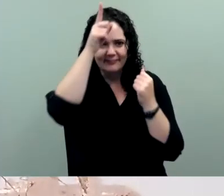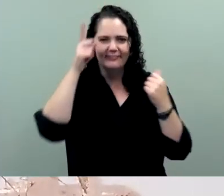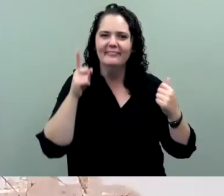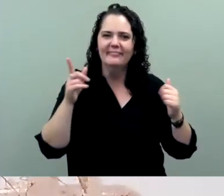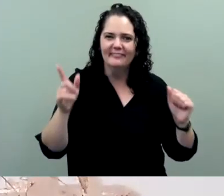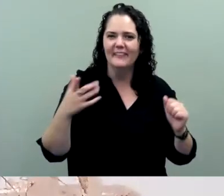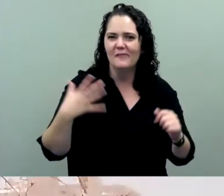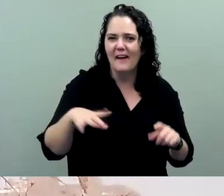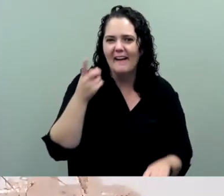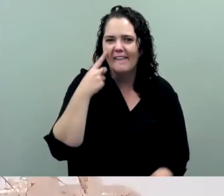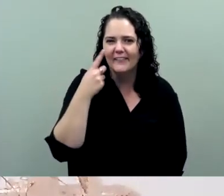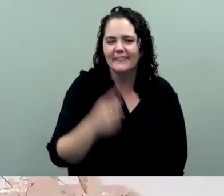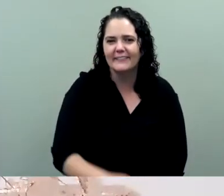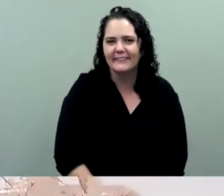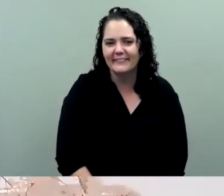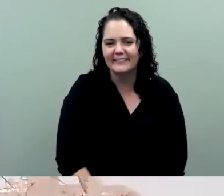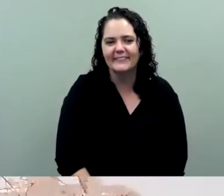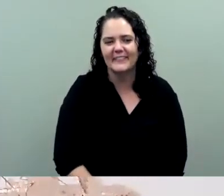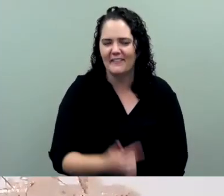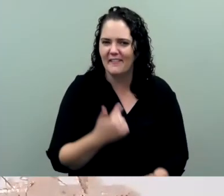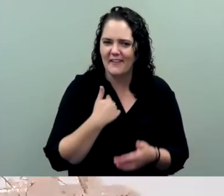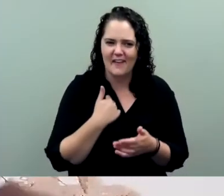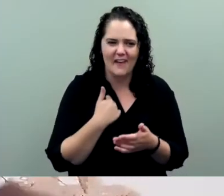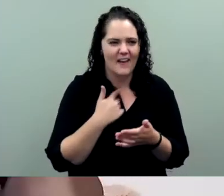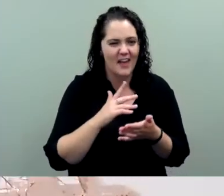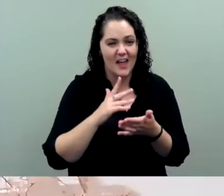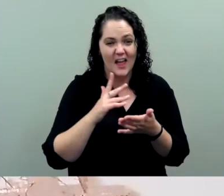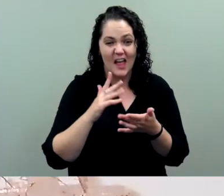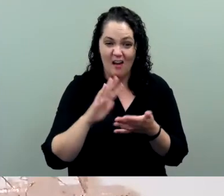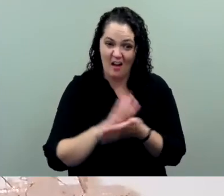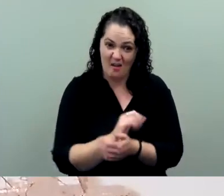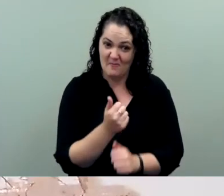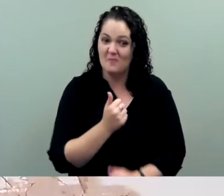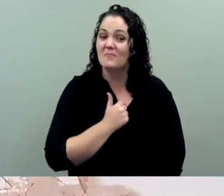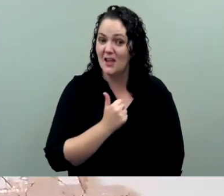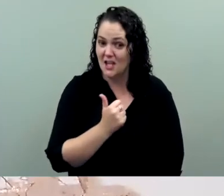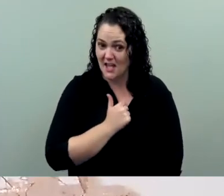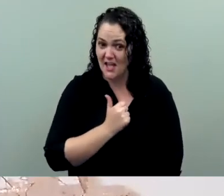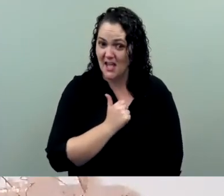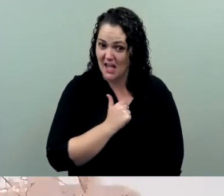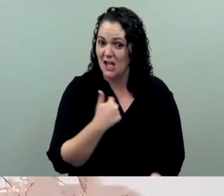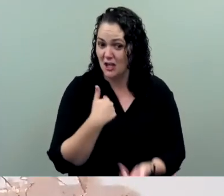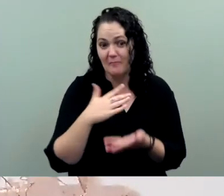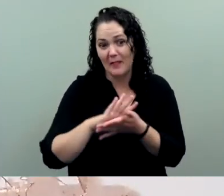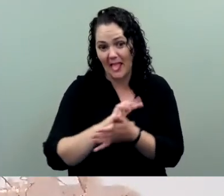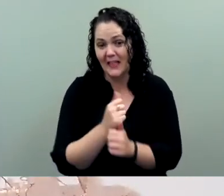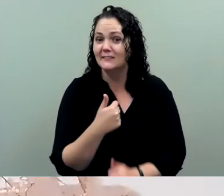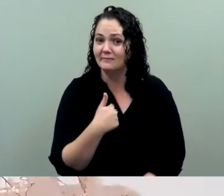right, I am very, very happy with mine so far.